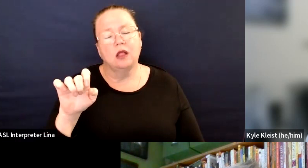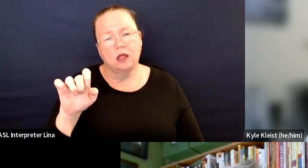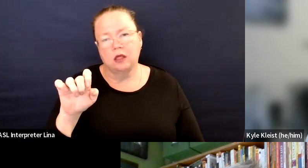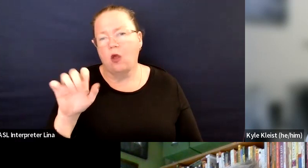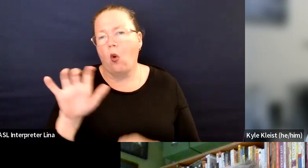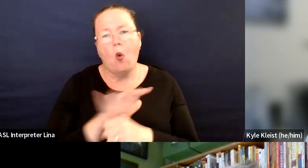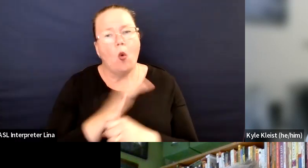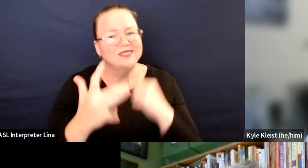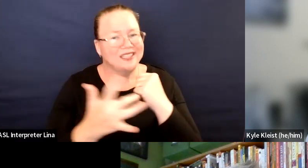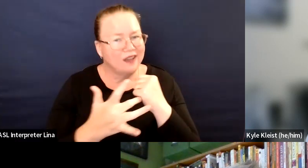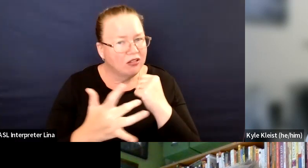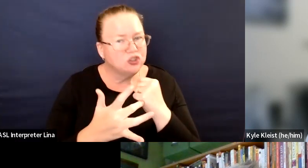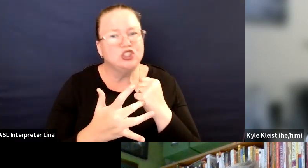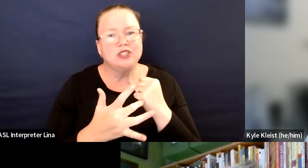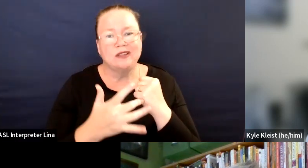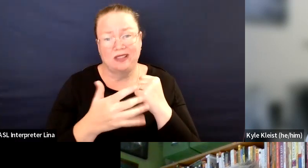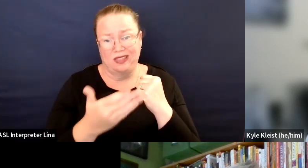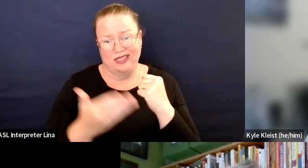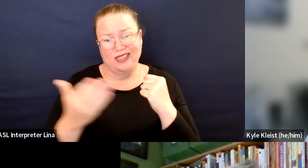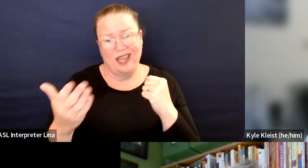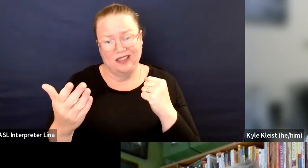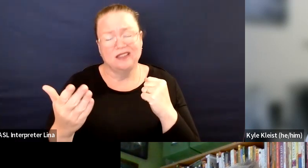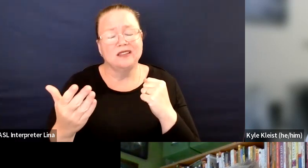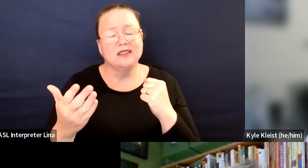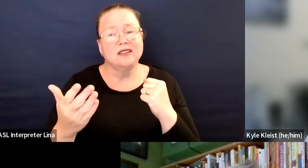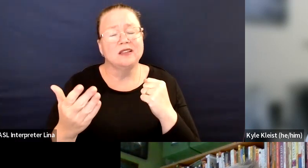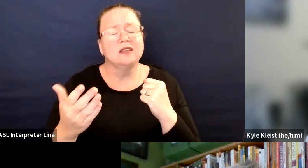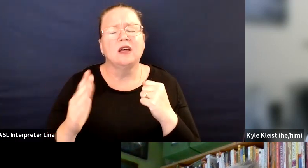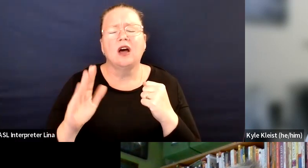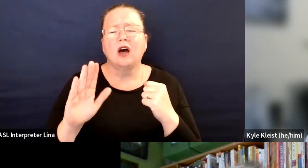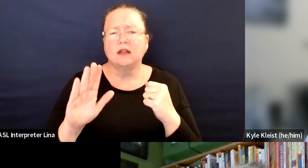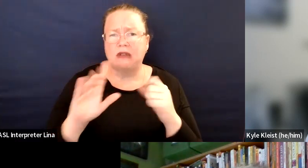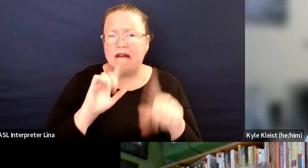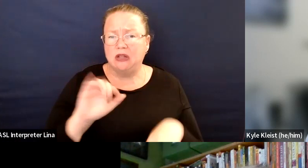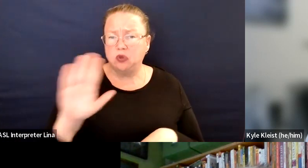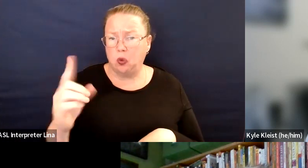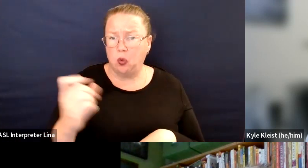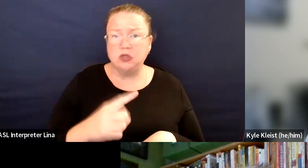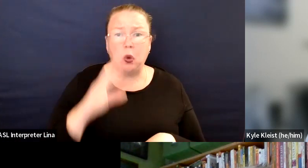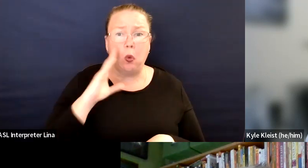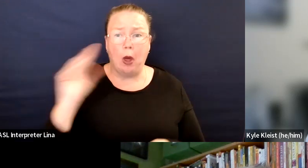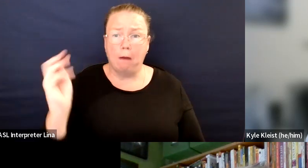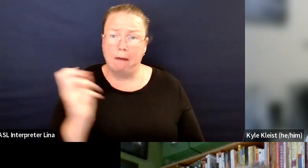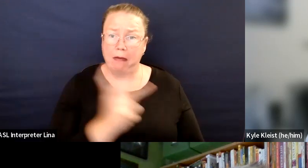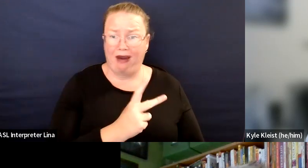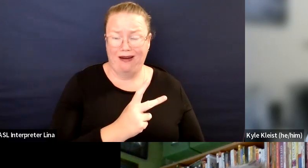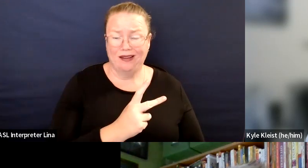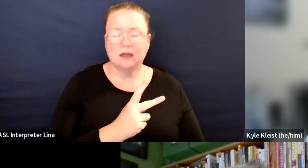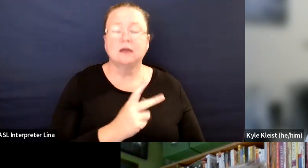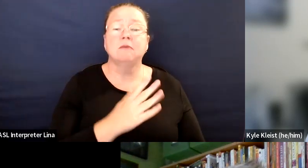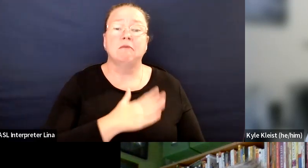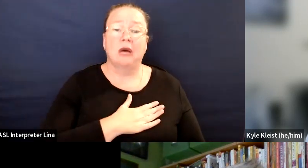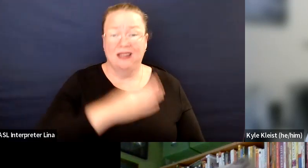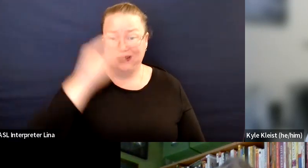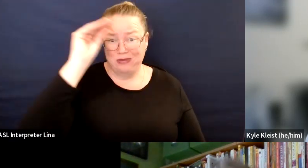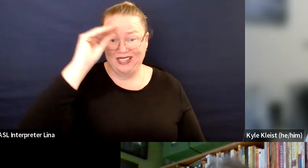whole technology thing. And to your question, Kyle, about whether we'll ever go back, just my